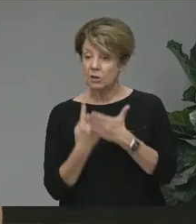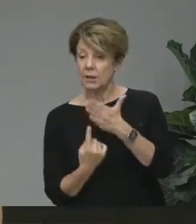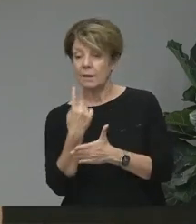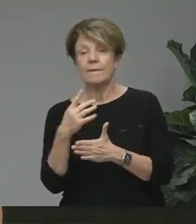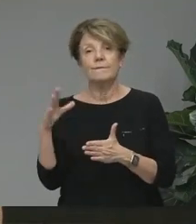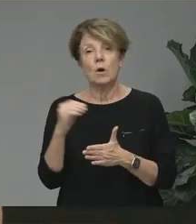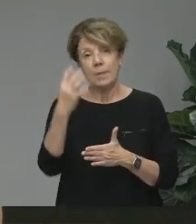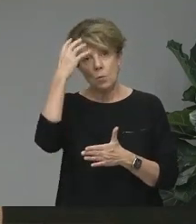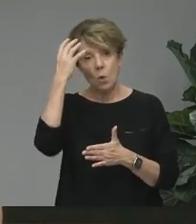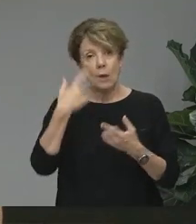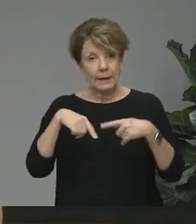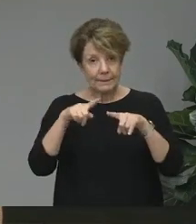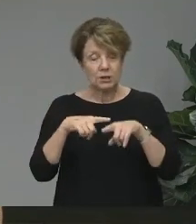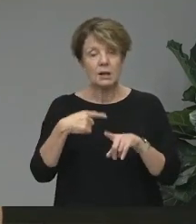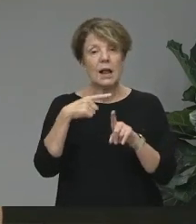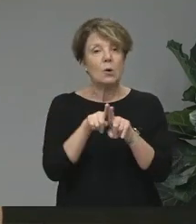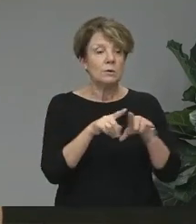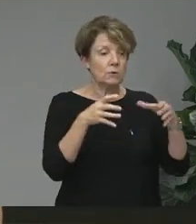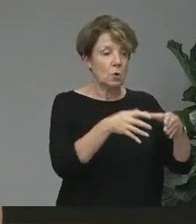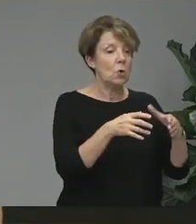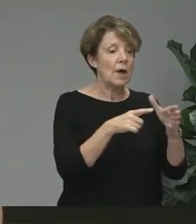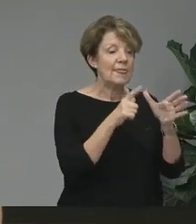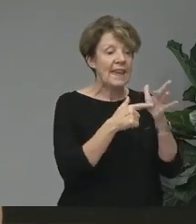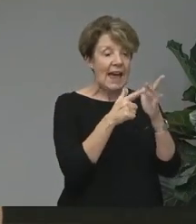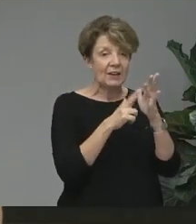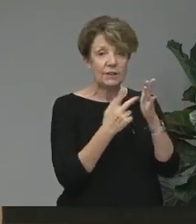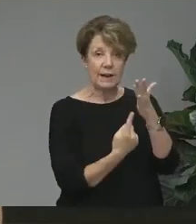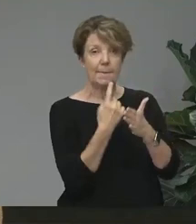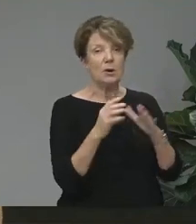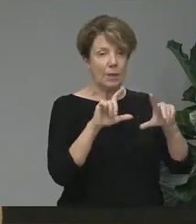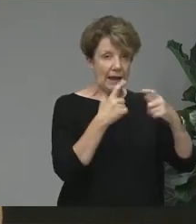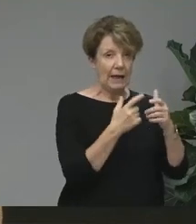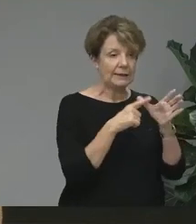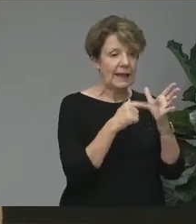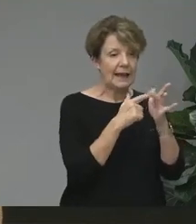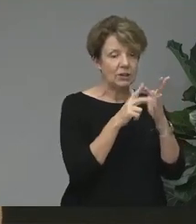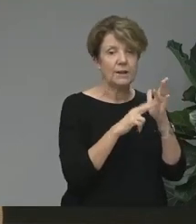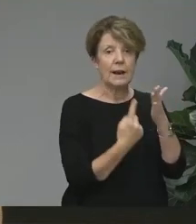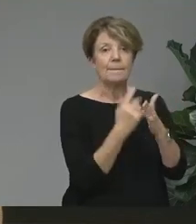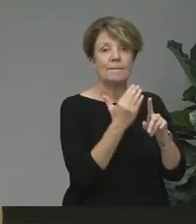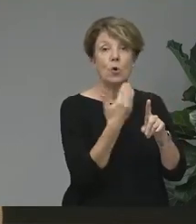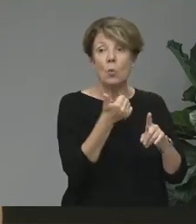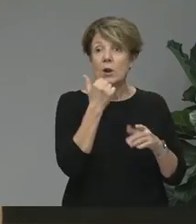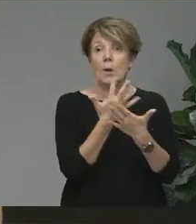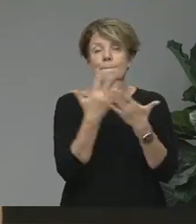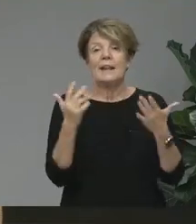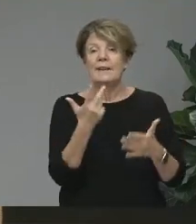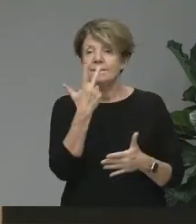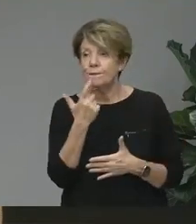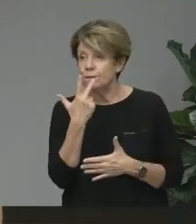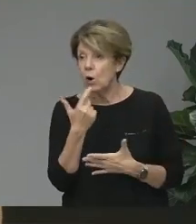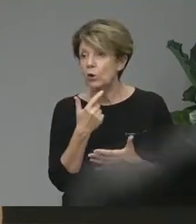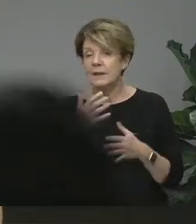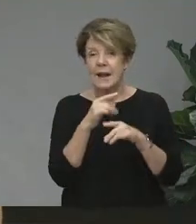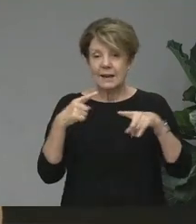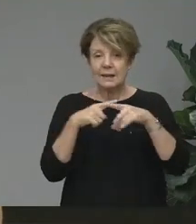Commission and the class action that preceded it. We now know how many false and completely illegal decisions there were.